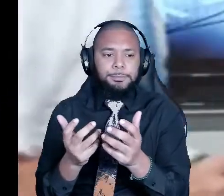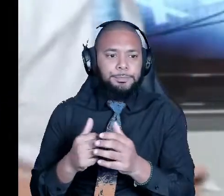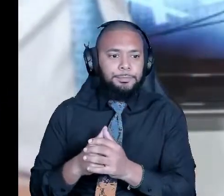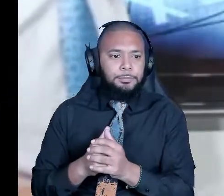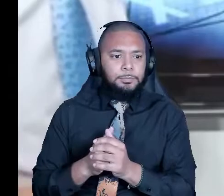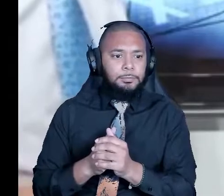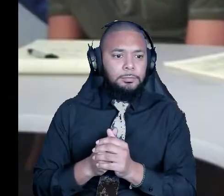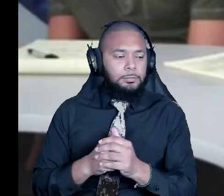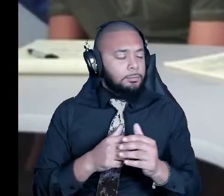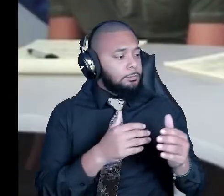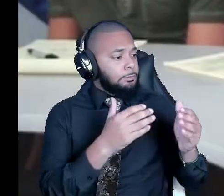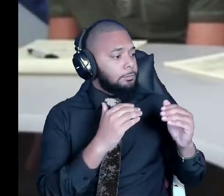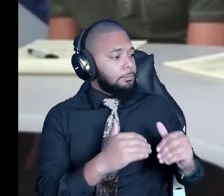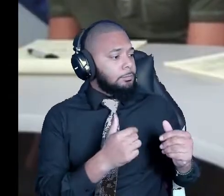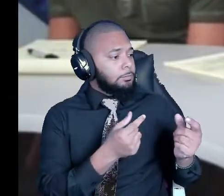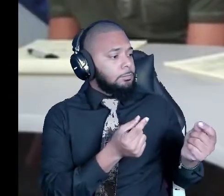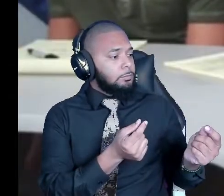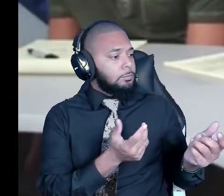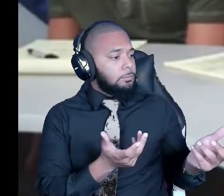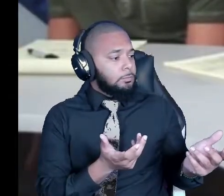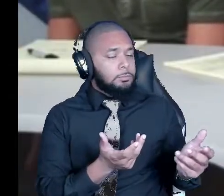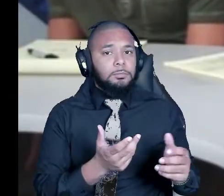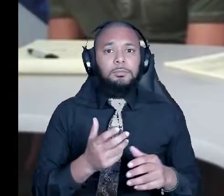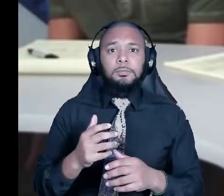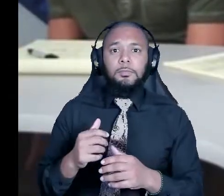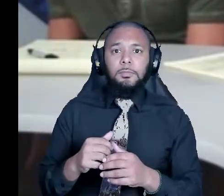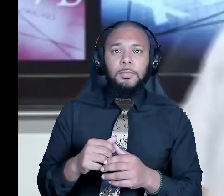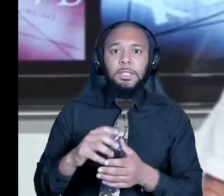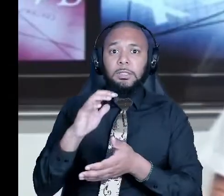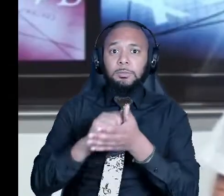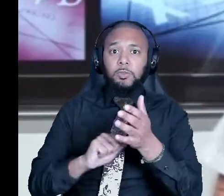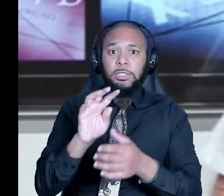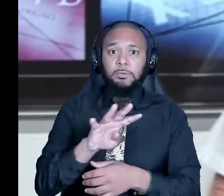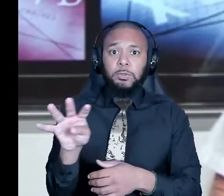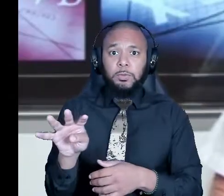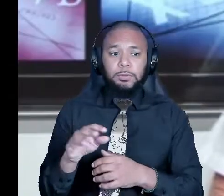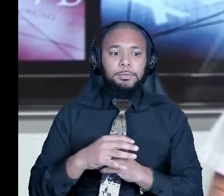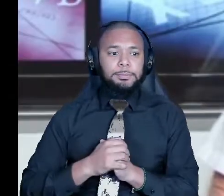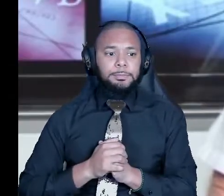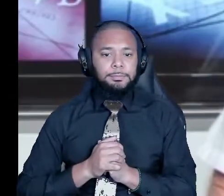And Jackson, the next step? Subtract 44 from both sides.